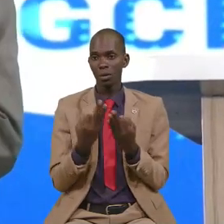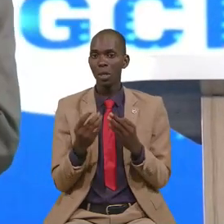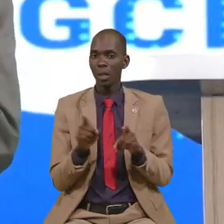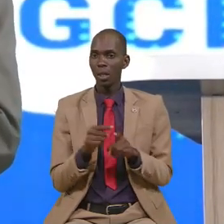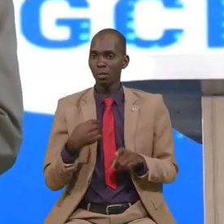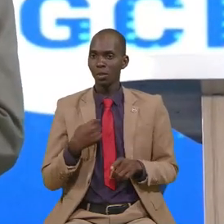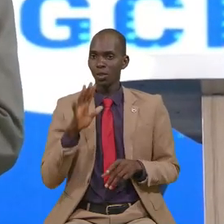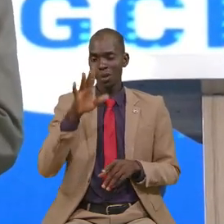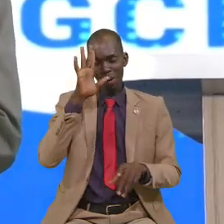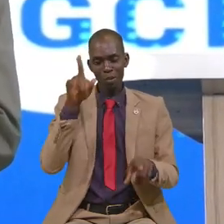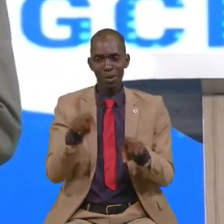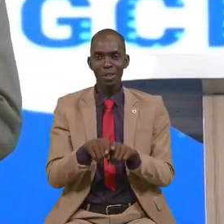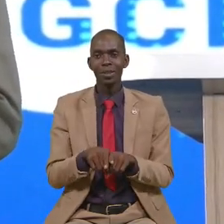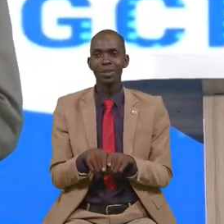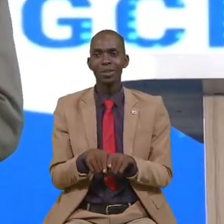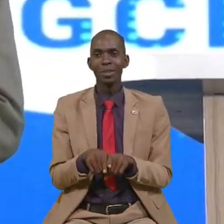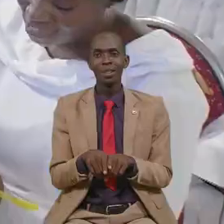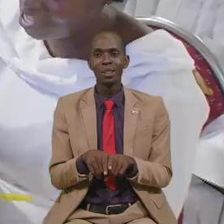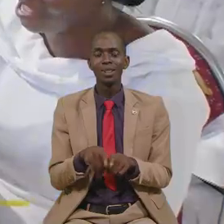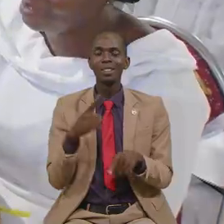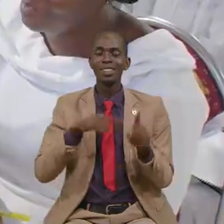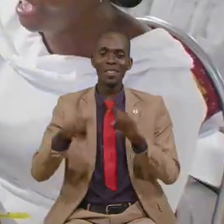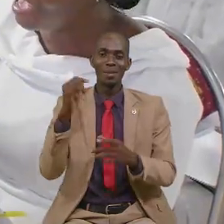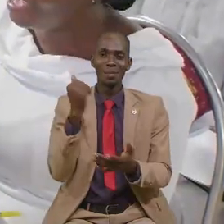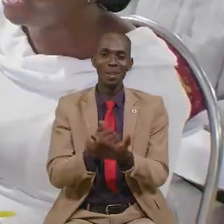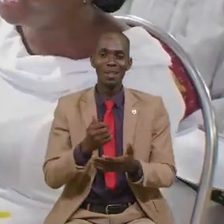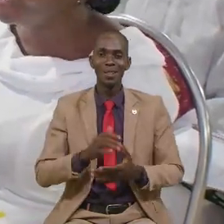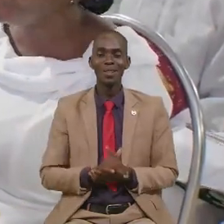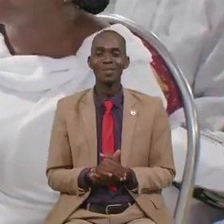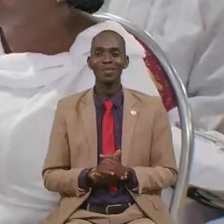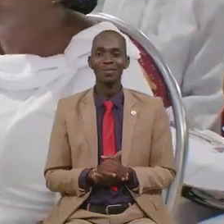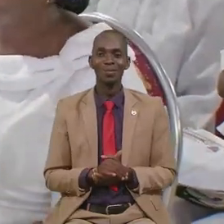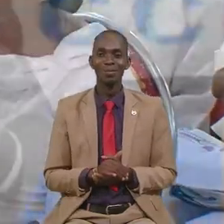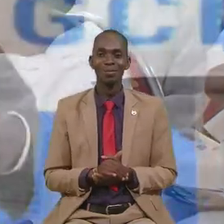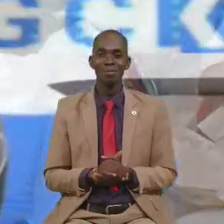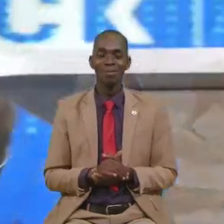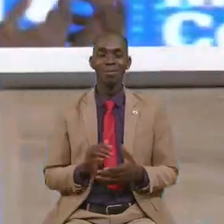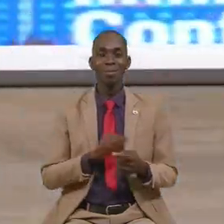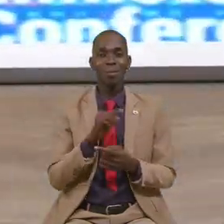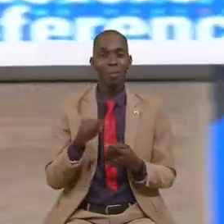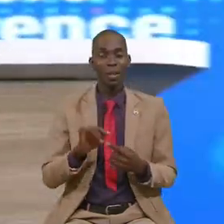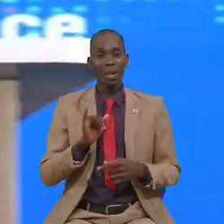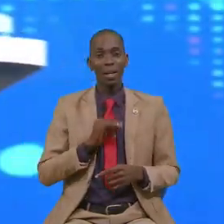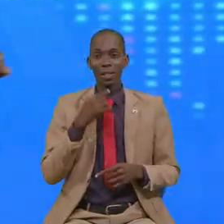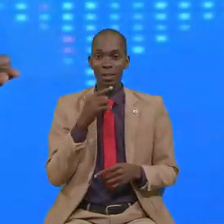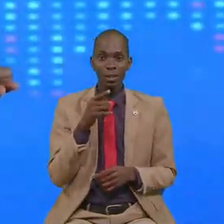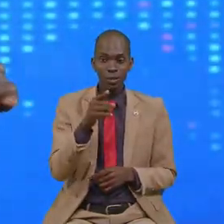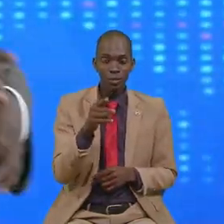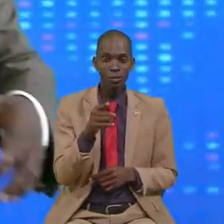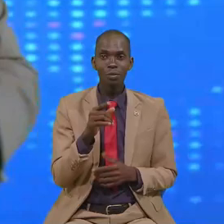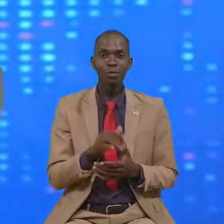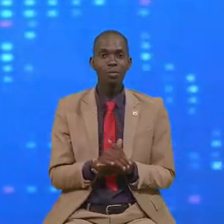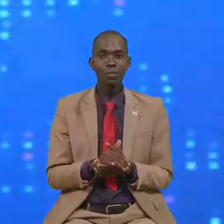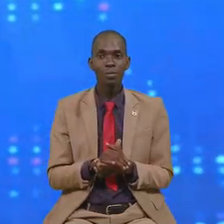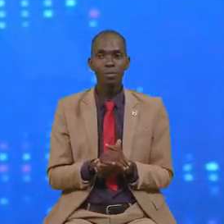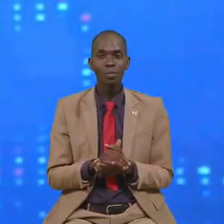brother, say amen. Amen. When I tell you, my brother, come, you